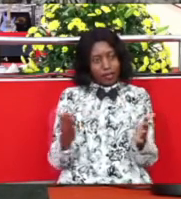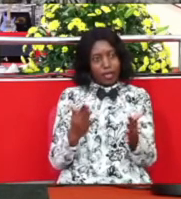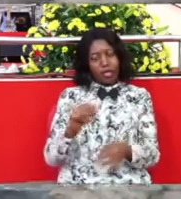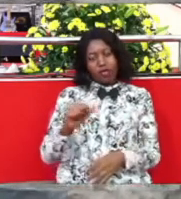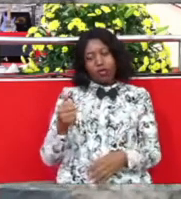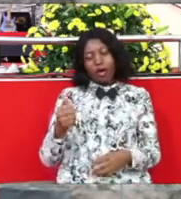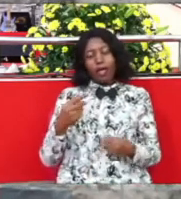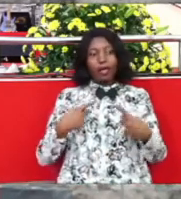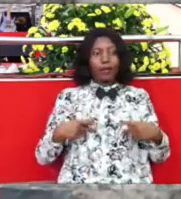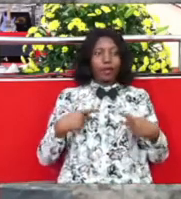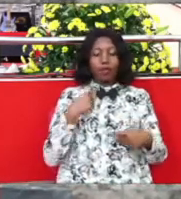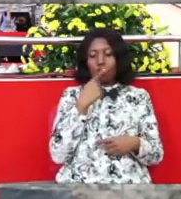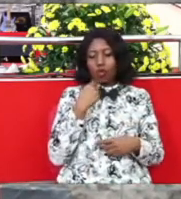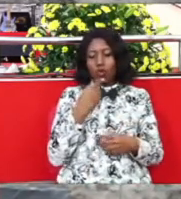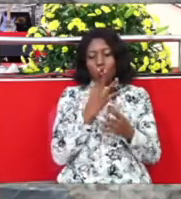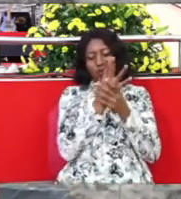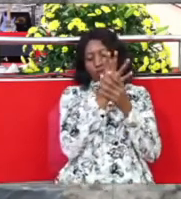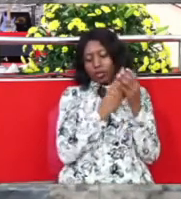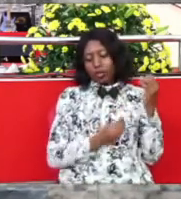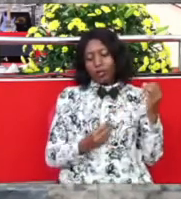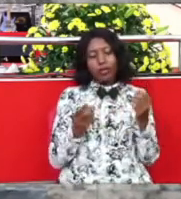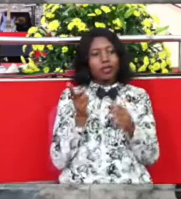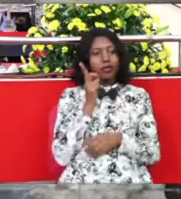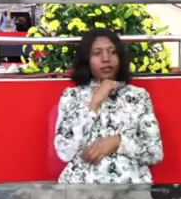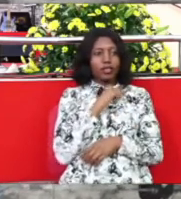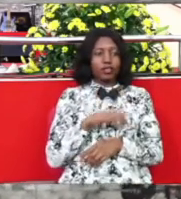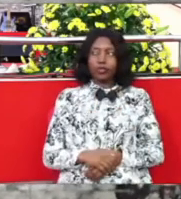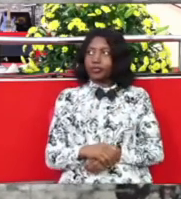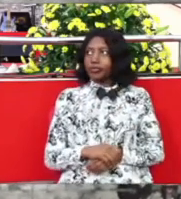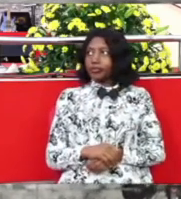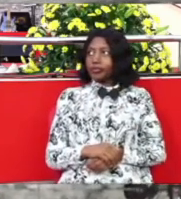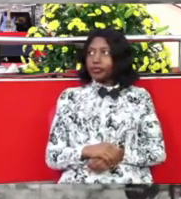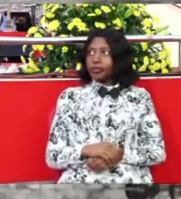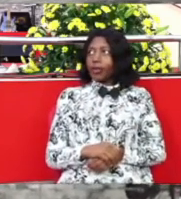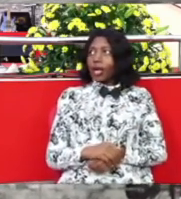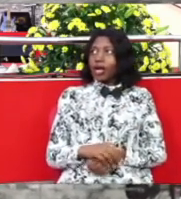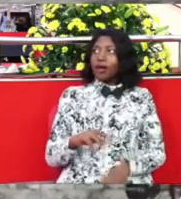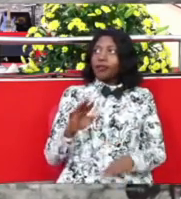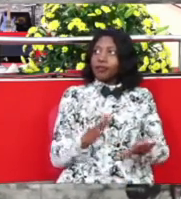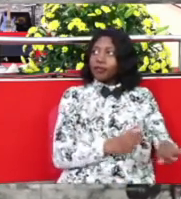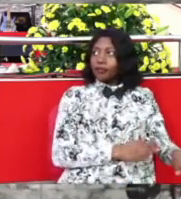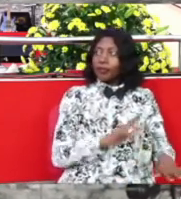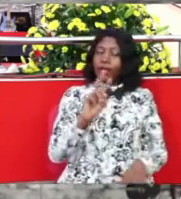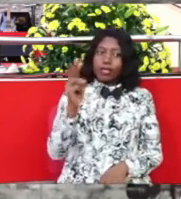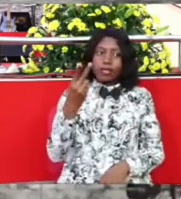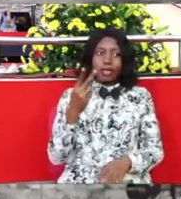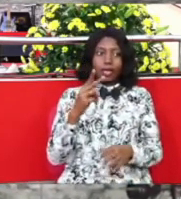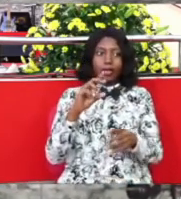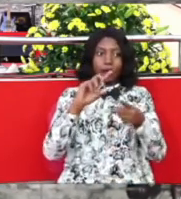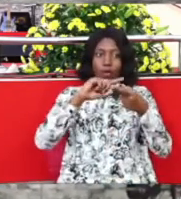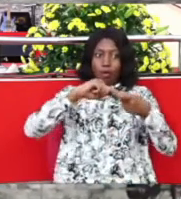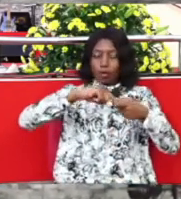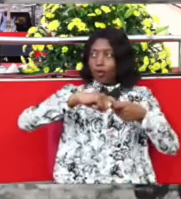ameshushwa. Maybe you can give me 2 Chronicles chapter number 7. Mambo ya Nyakati 7 nipatie. Verses 12 to 16.